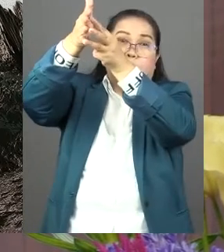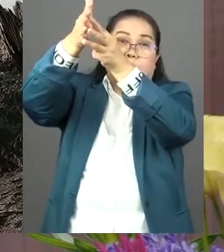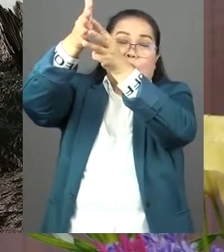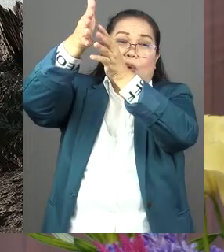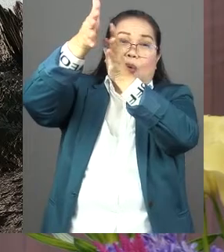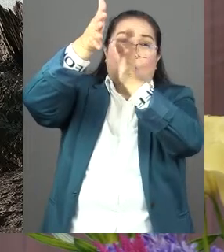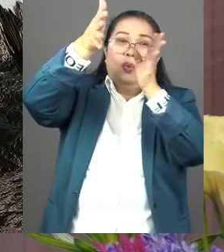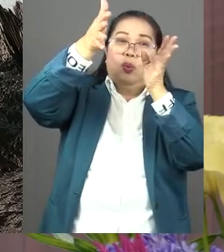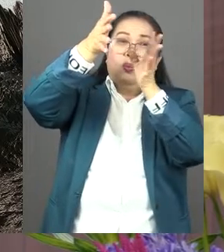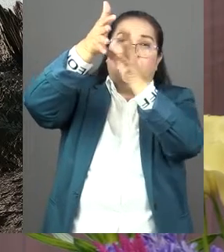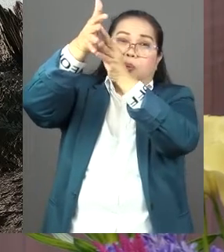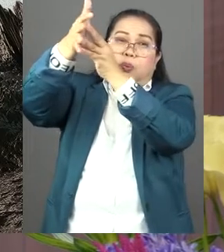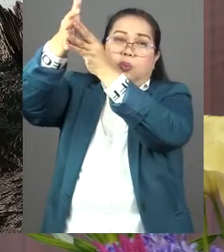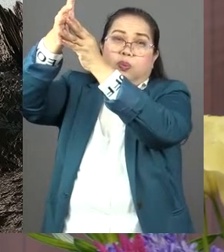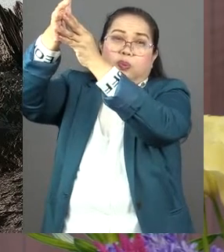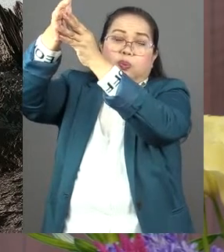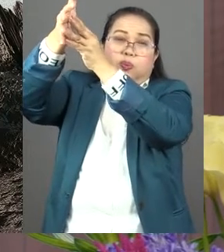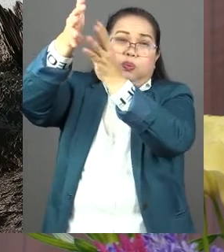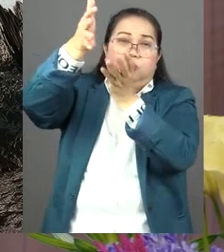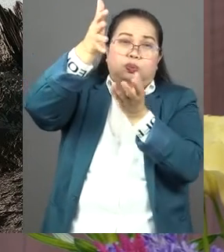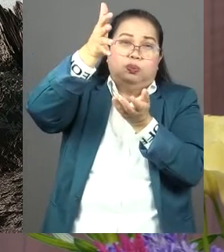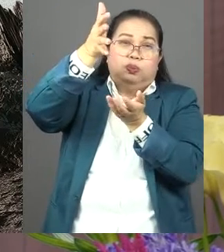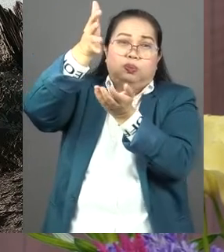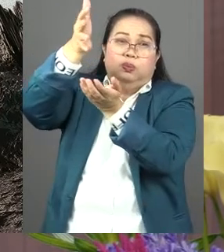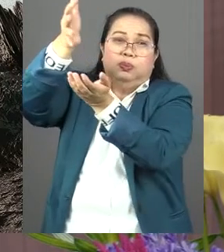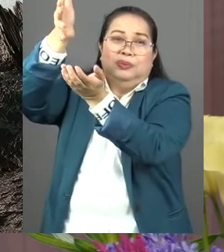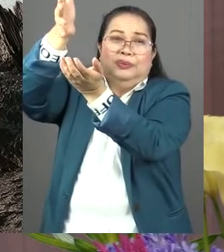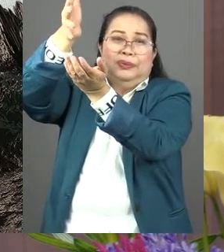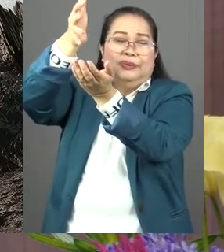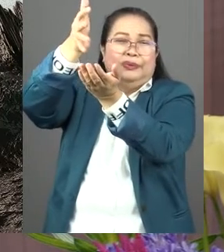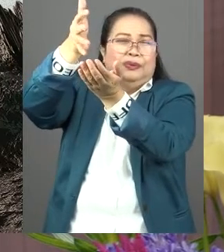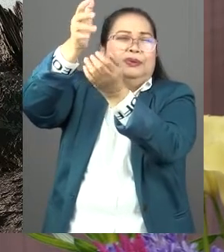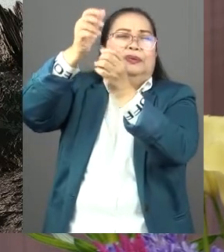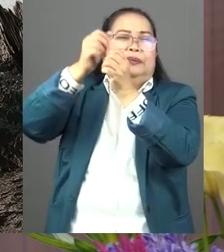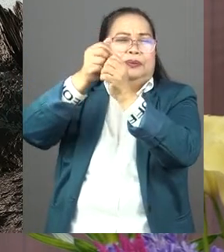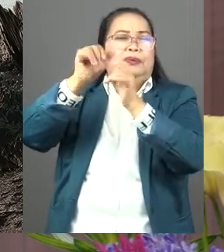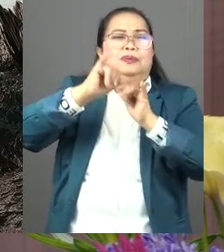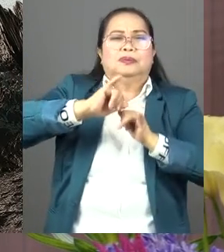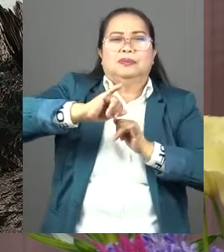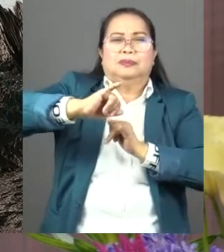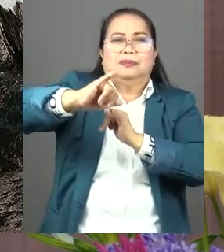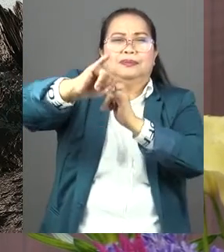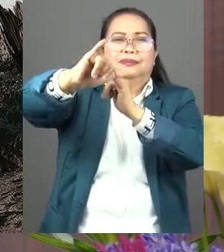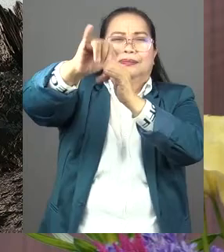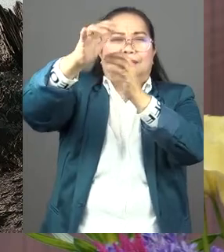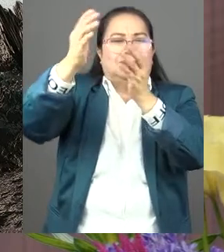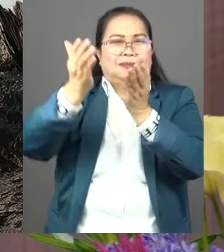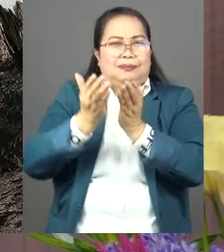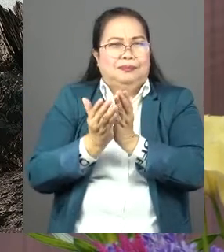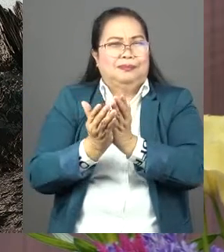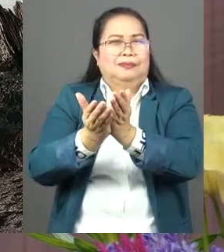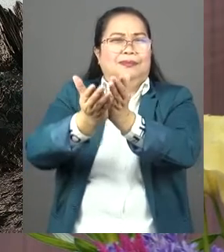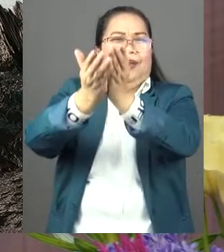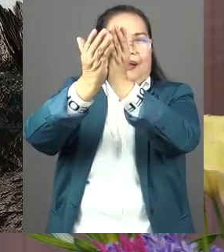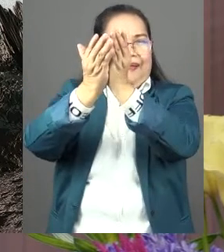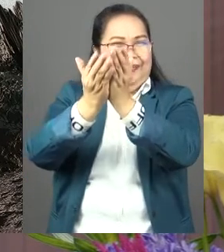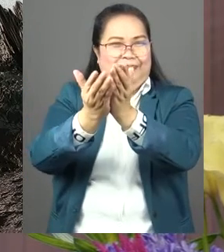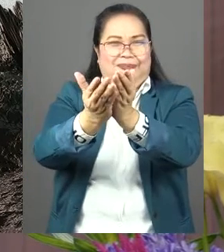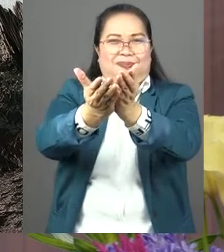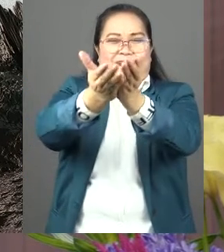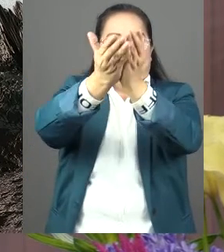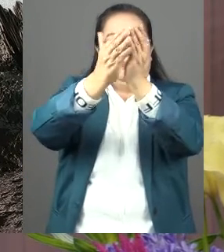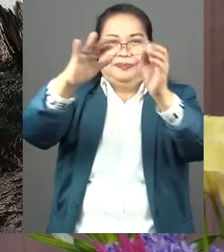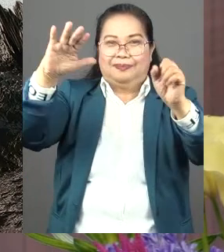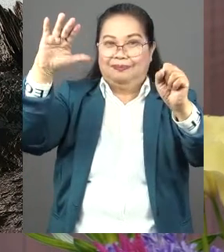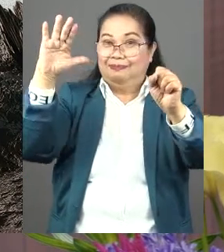that massive structure reaching hundreds, thousands of miles across the ocean. That's a picture of being